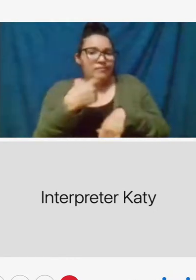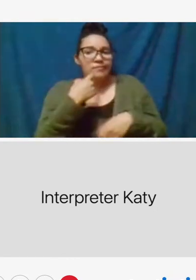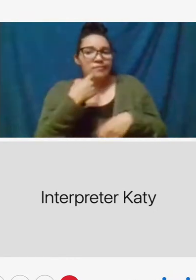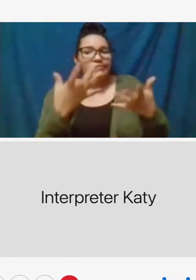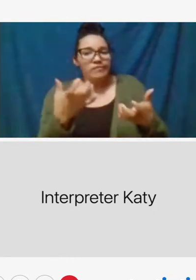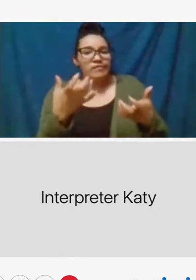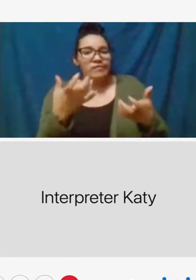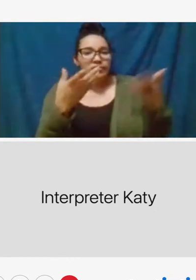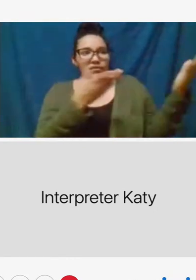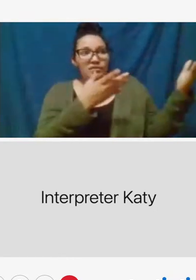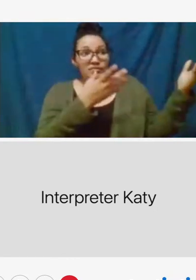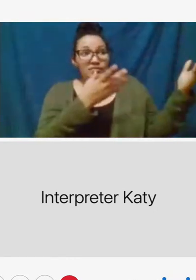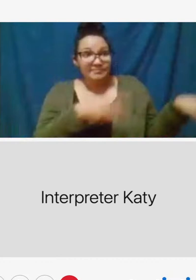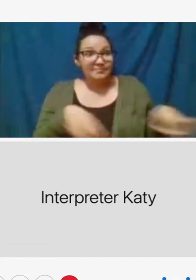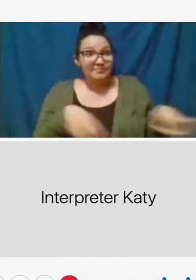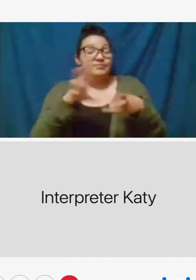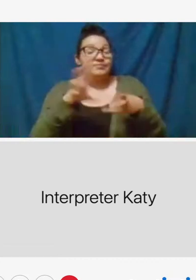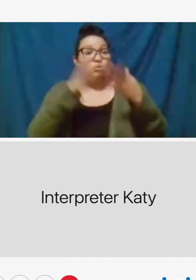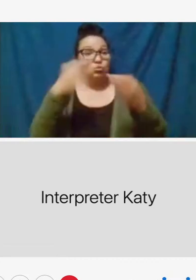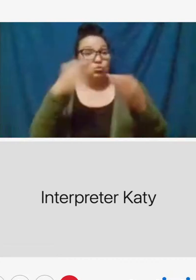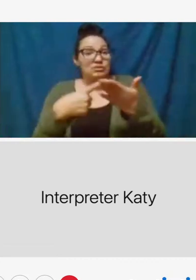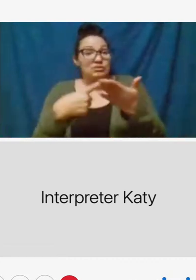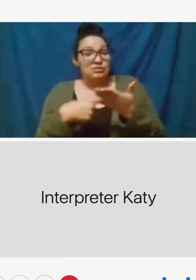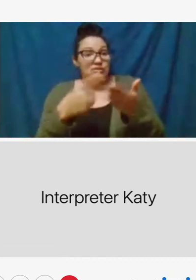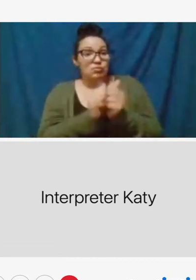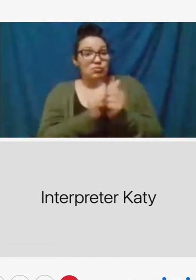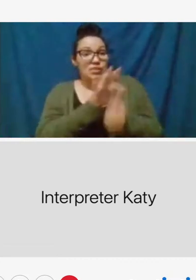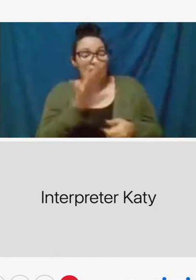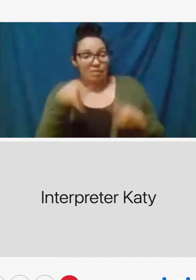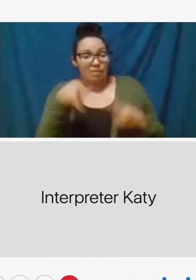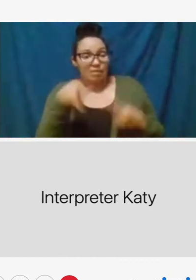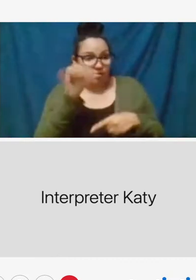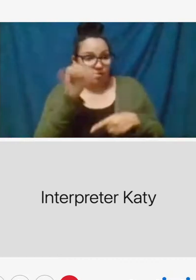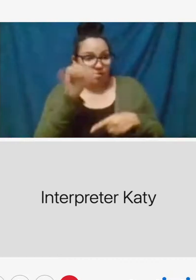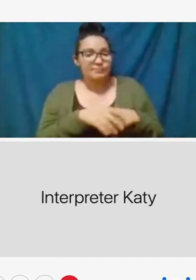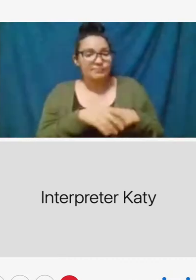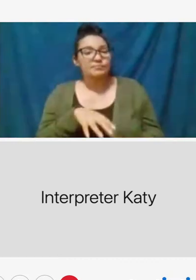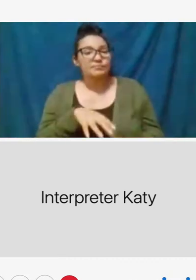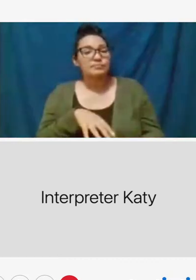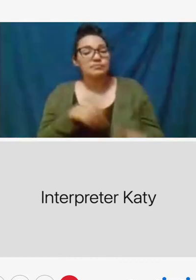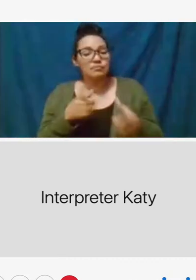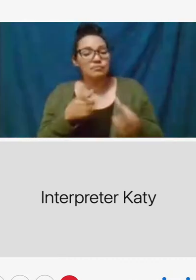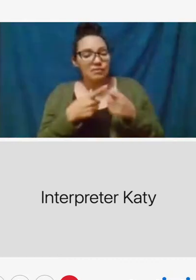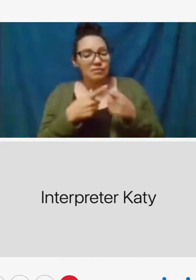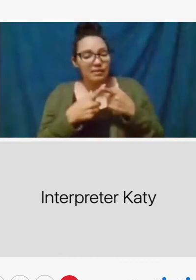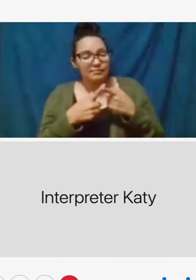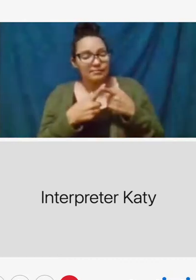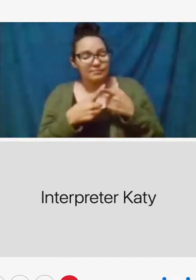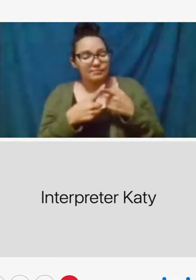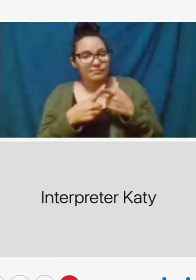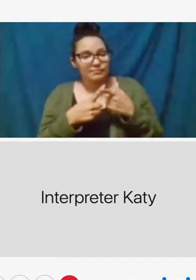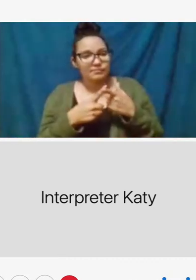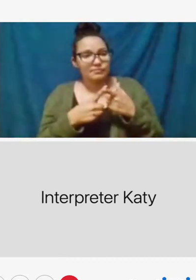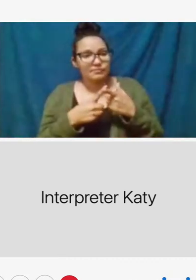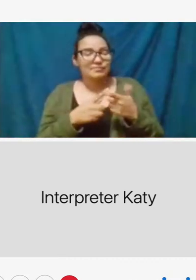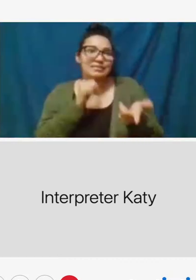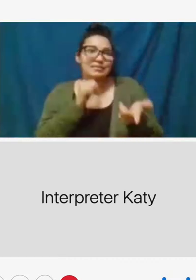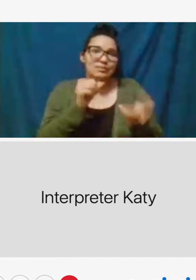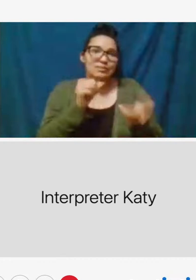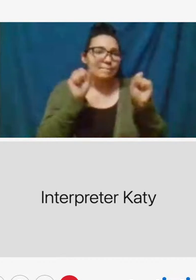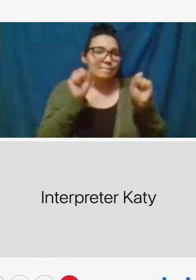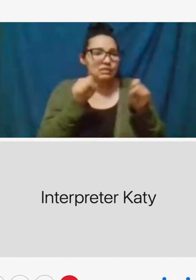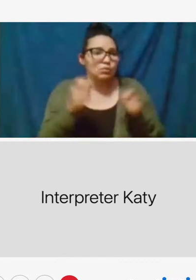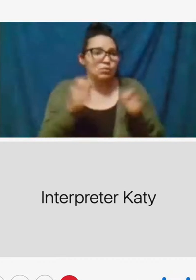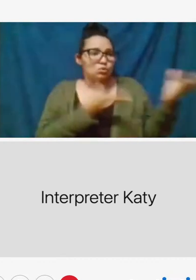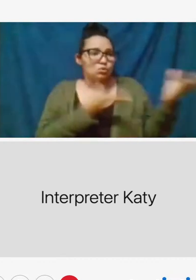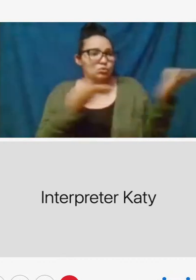talk to them about it and um then it was it was not feasible for them to bring the students up to Cisco up